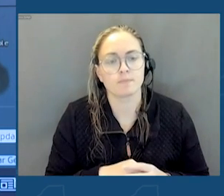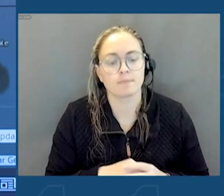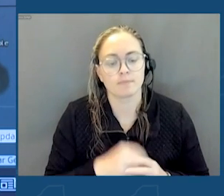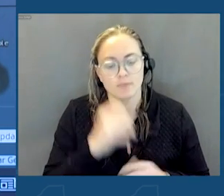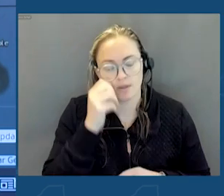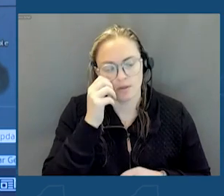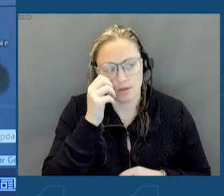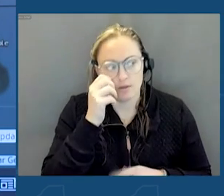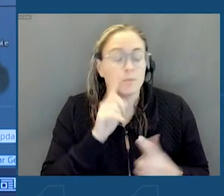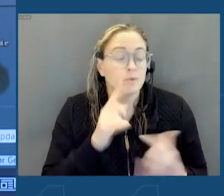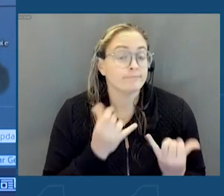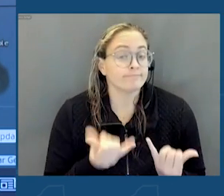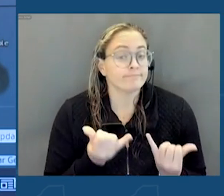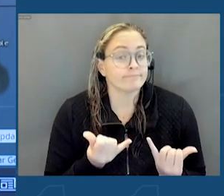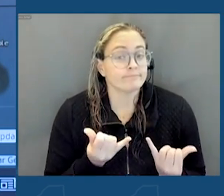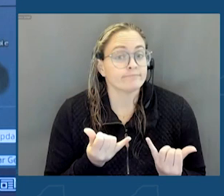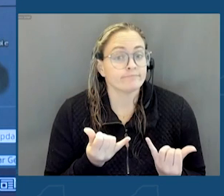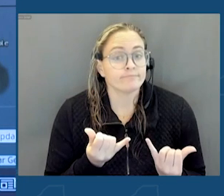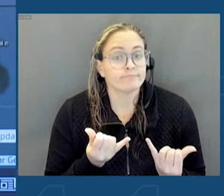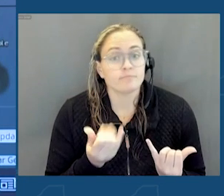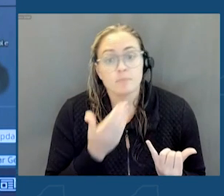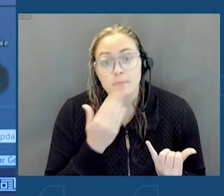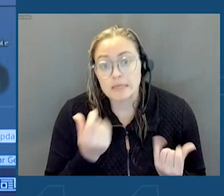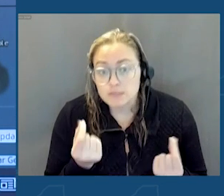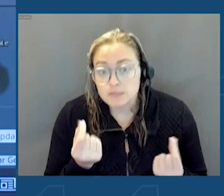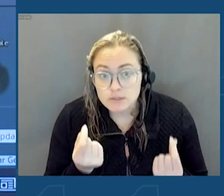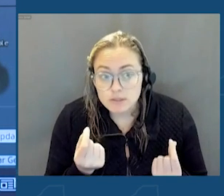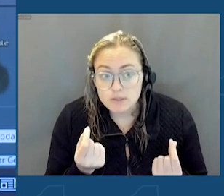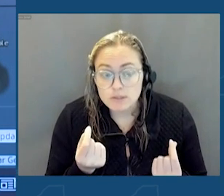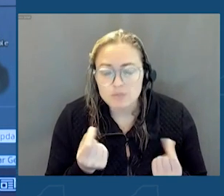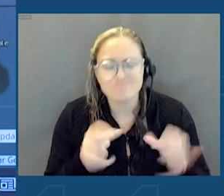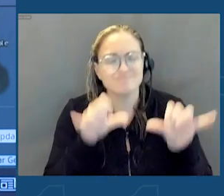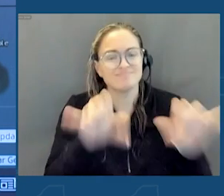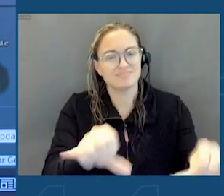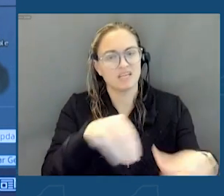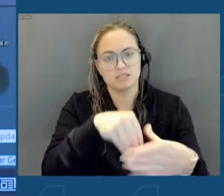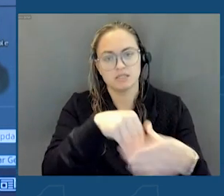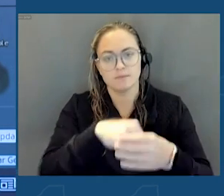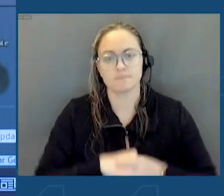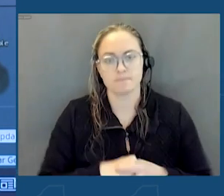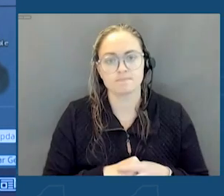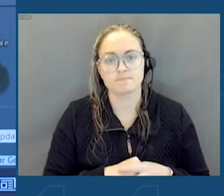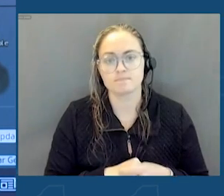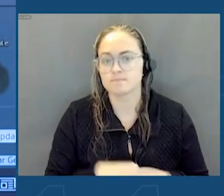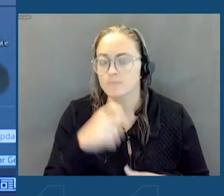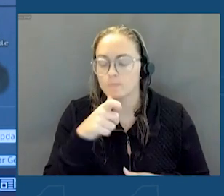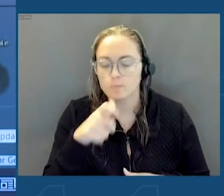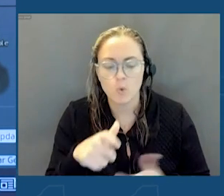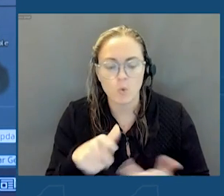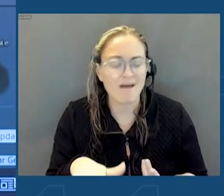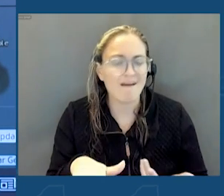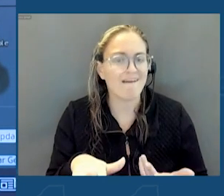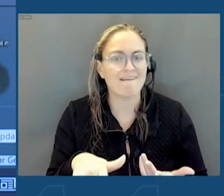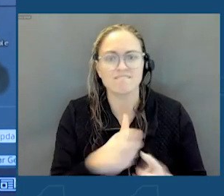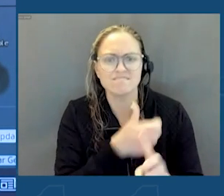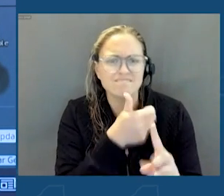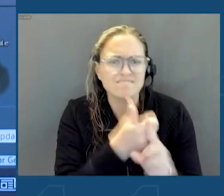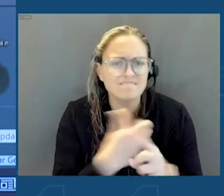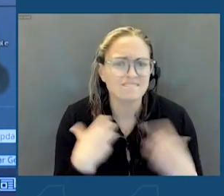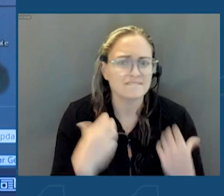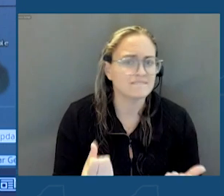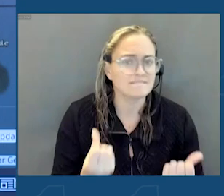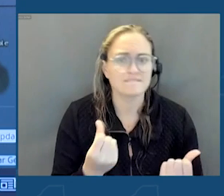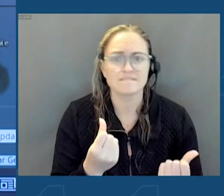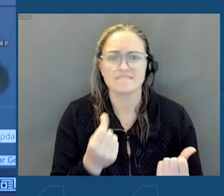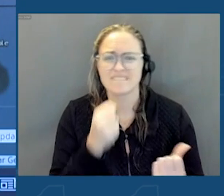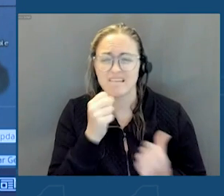the meantime, really the best thing to do is just stay indoors. That way you won't have unintended health effects, you won't have the